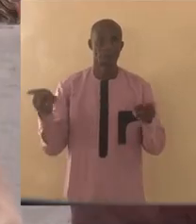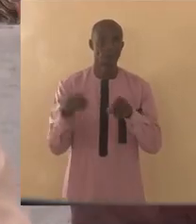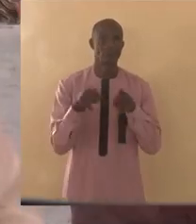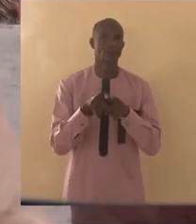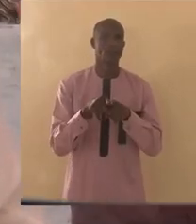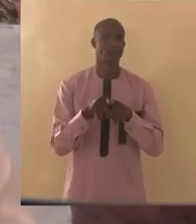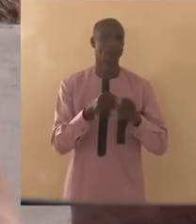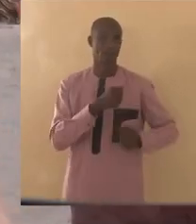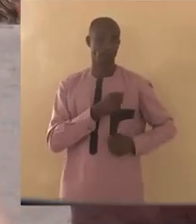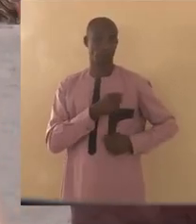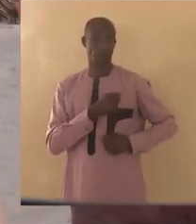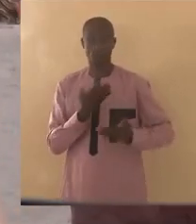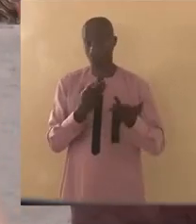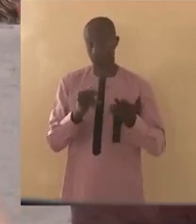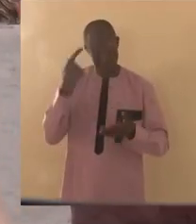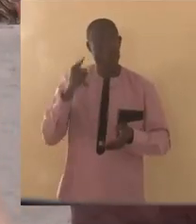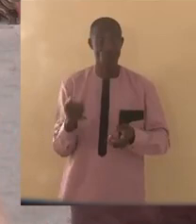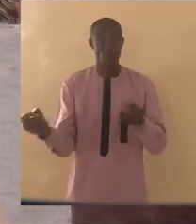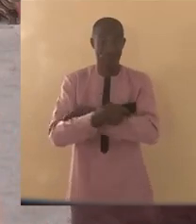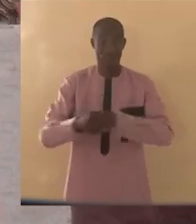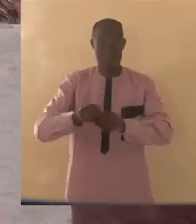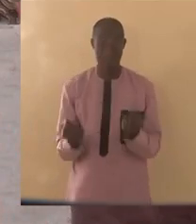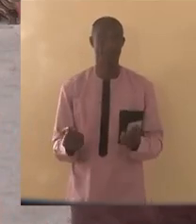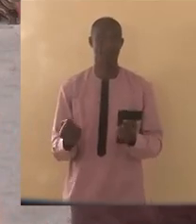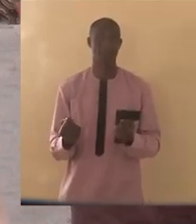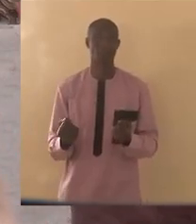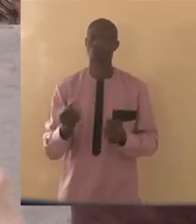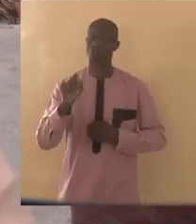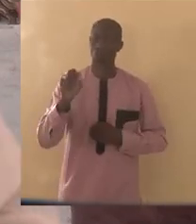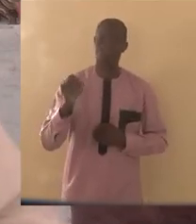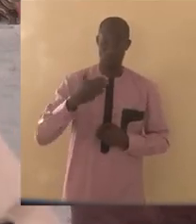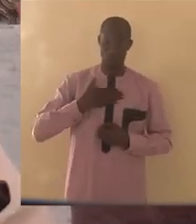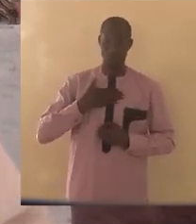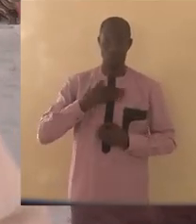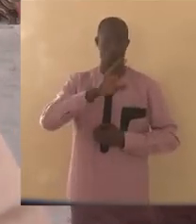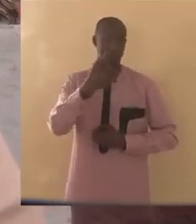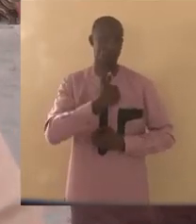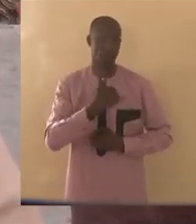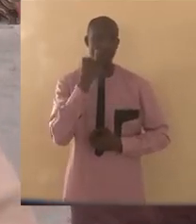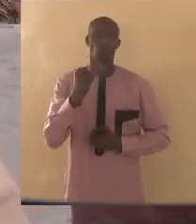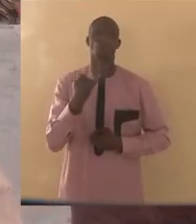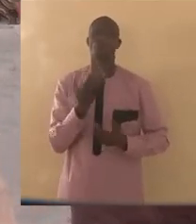Like the watchman waiting for daybreak,